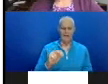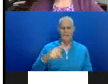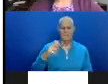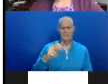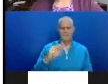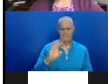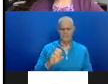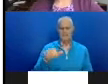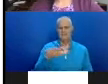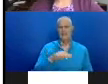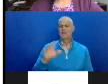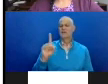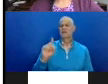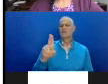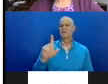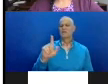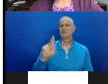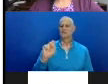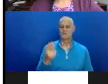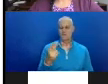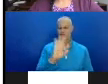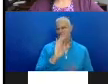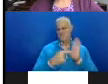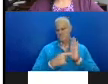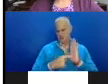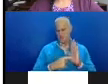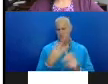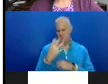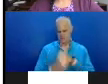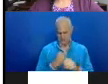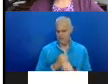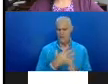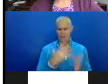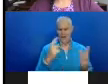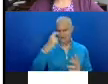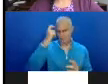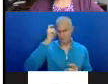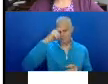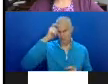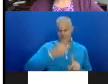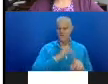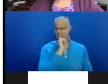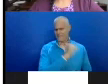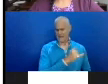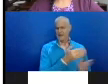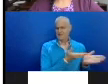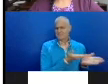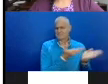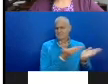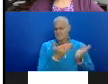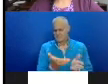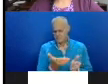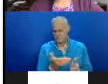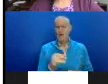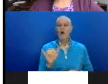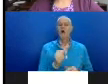Duluth model, and I did that for a number of years. And there's a lot of wisdom from that work that I carry forward. And I also get introduced to the work